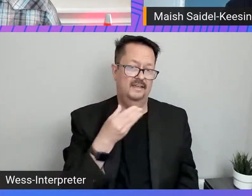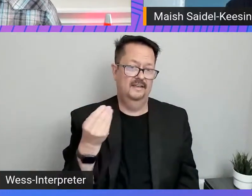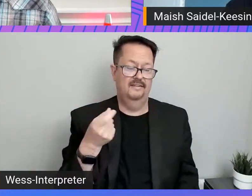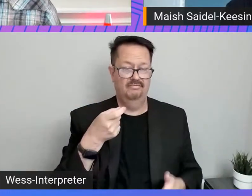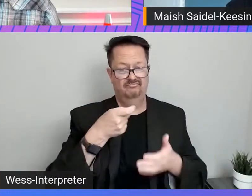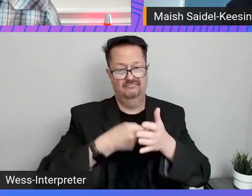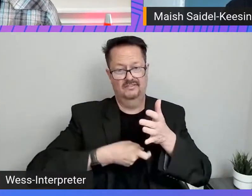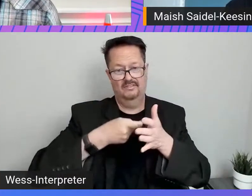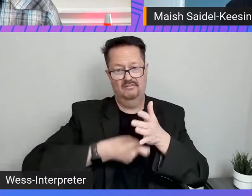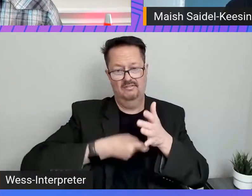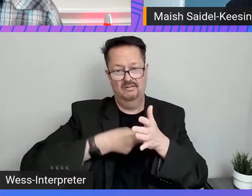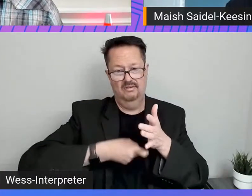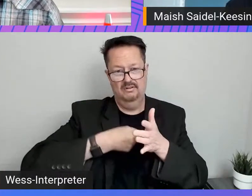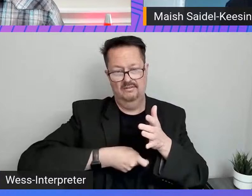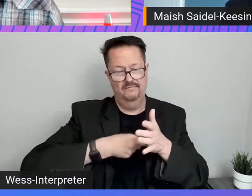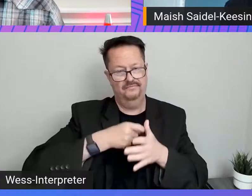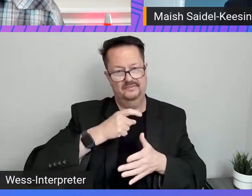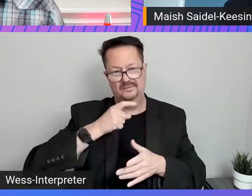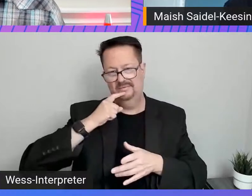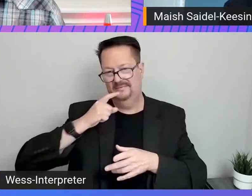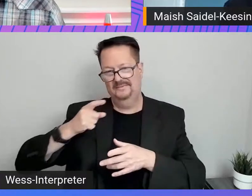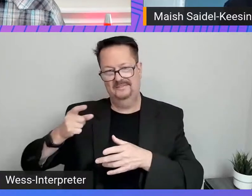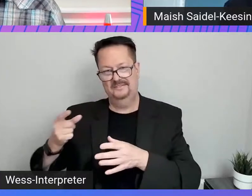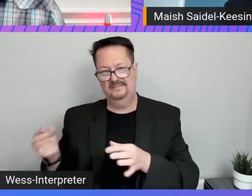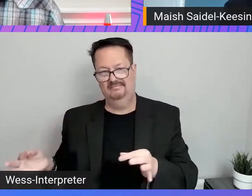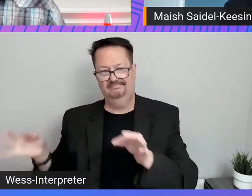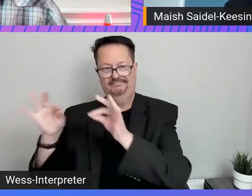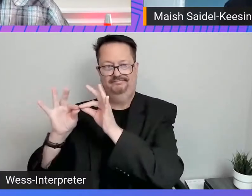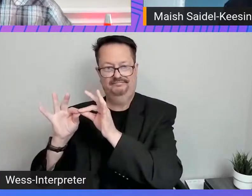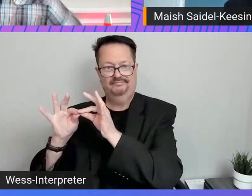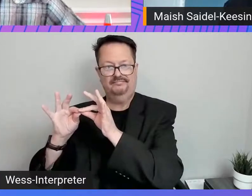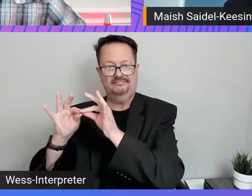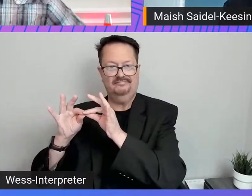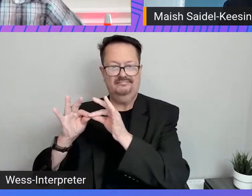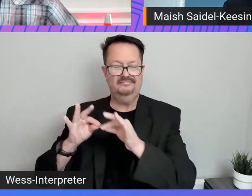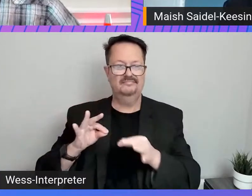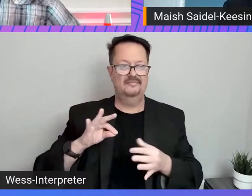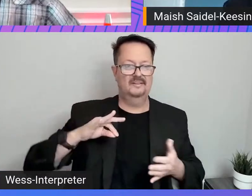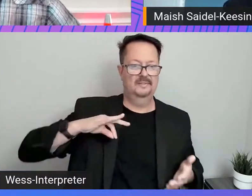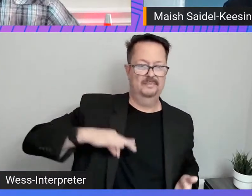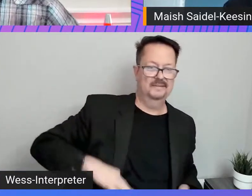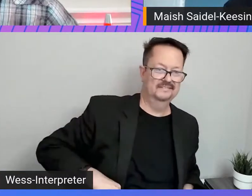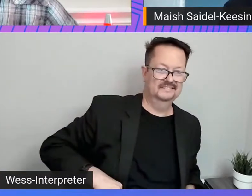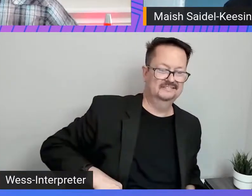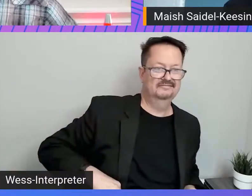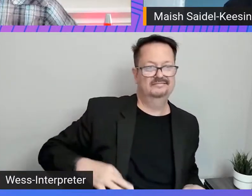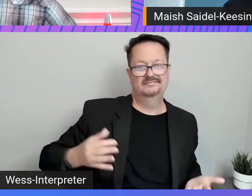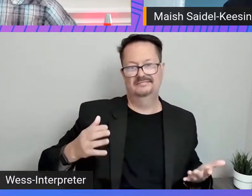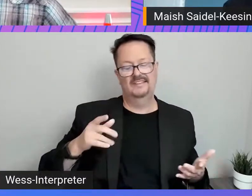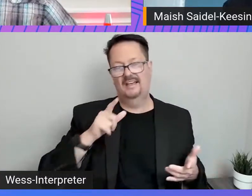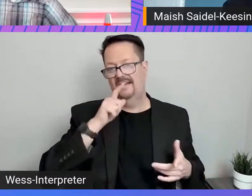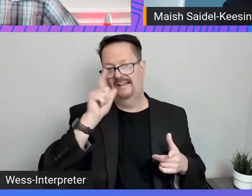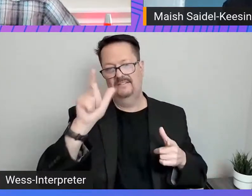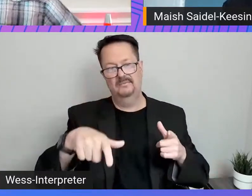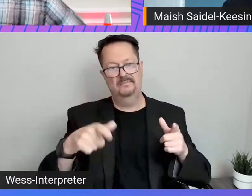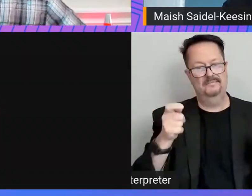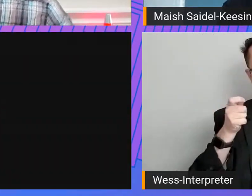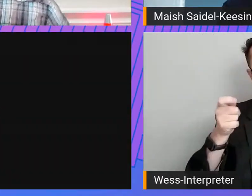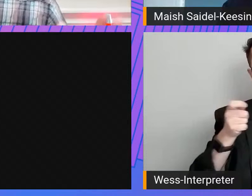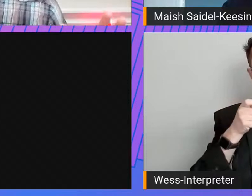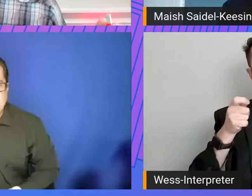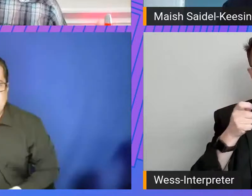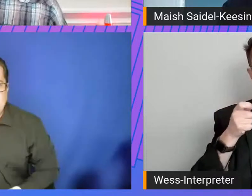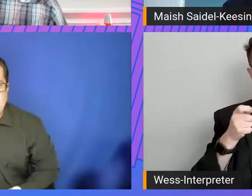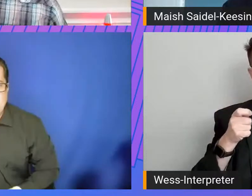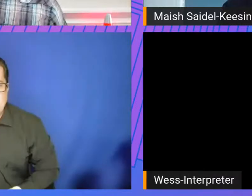cost well outweighed the benefits of not having to manage that anymore. So we